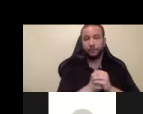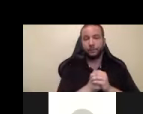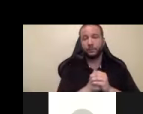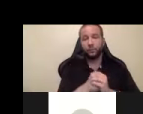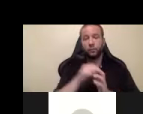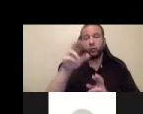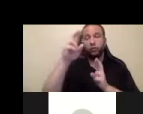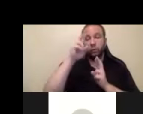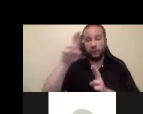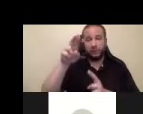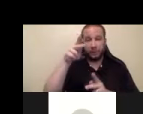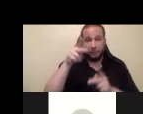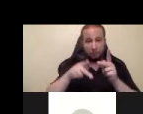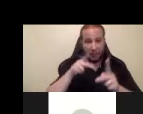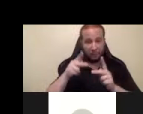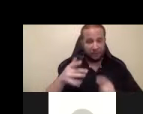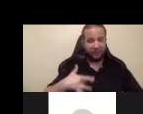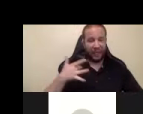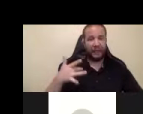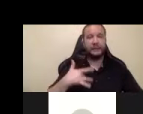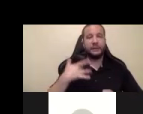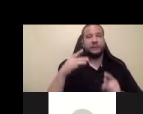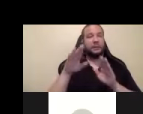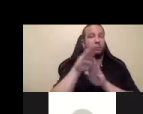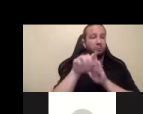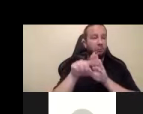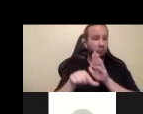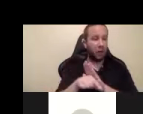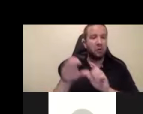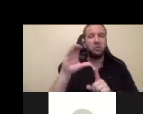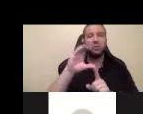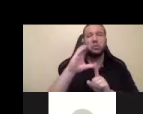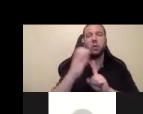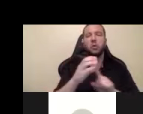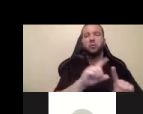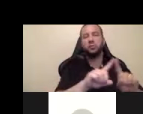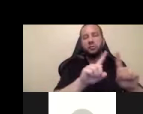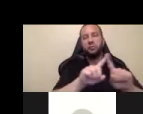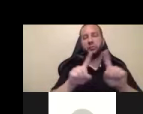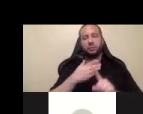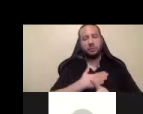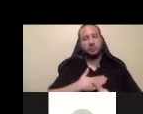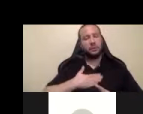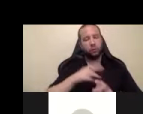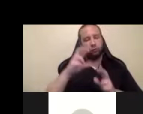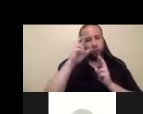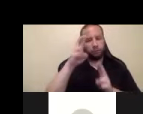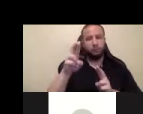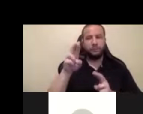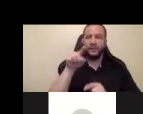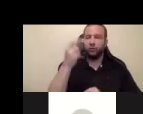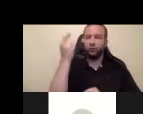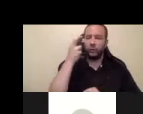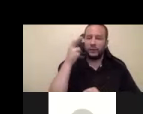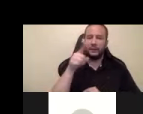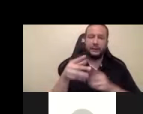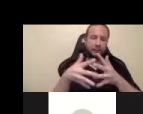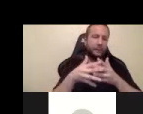respect each other's feelings, backgrounds, and cultural differences. That's what makes our communities great